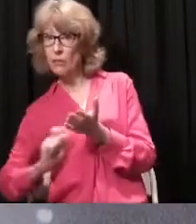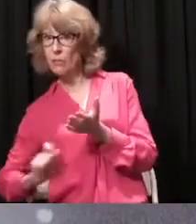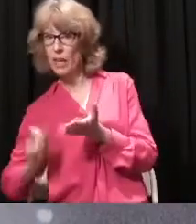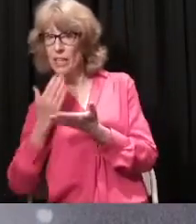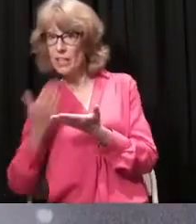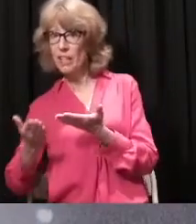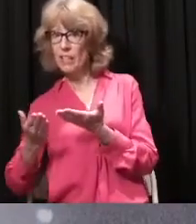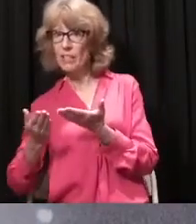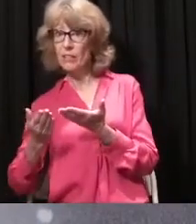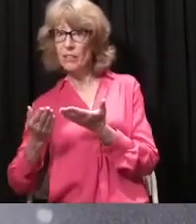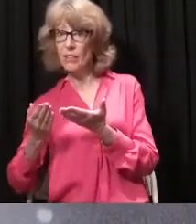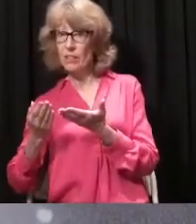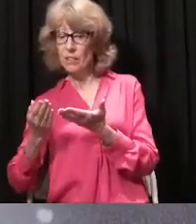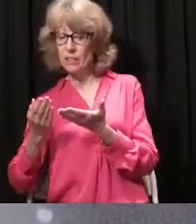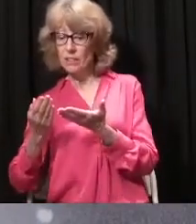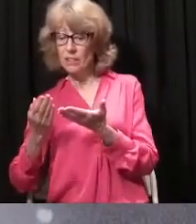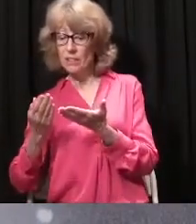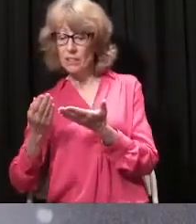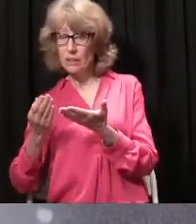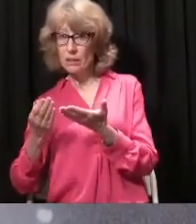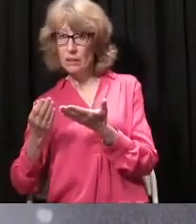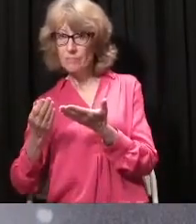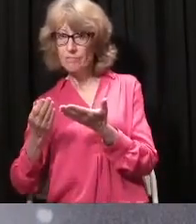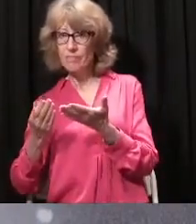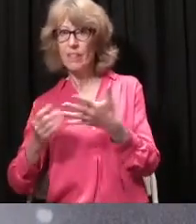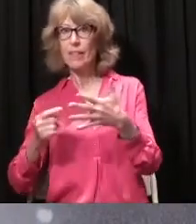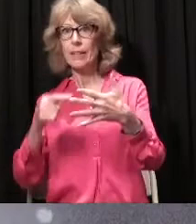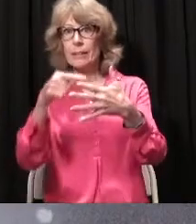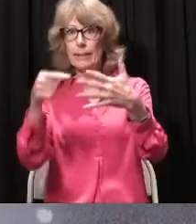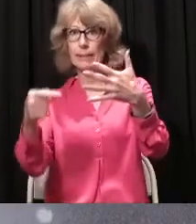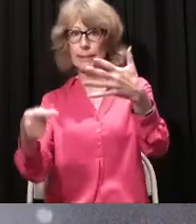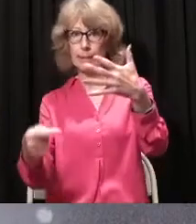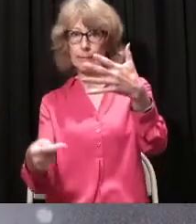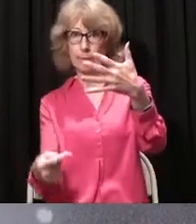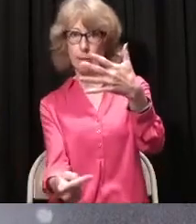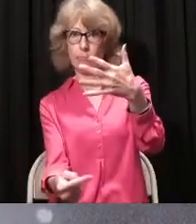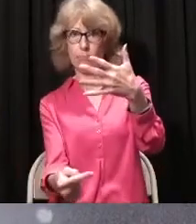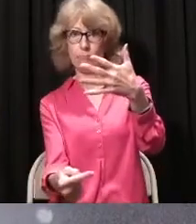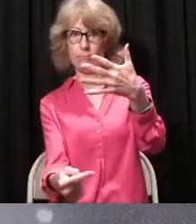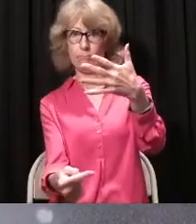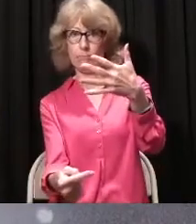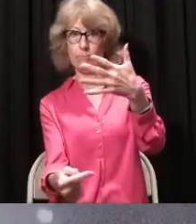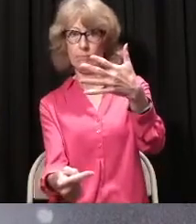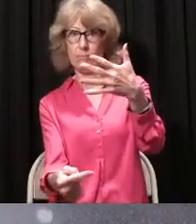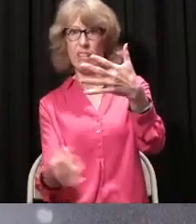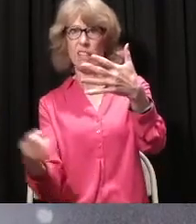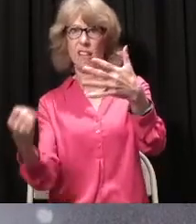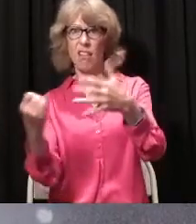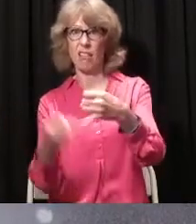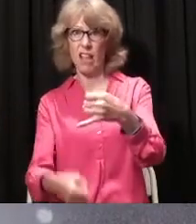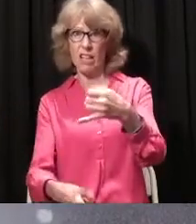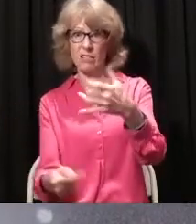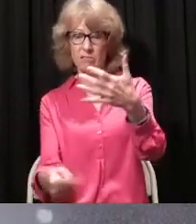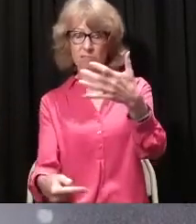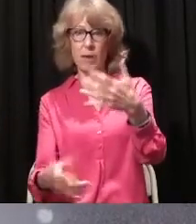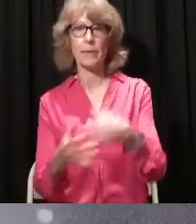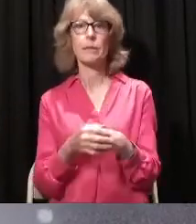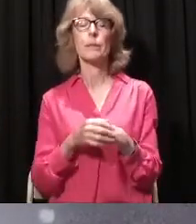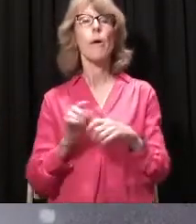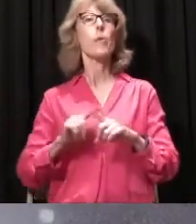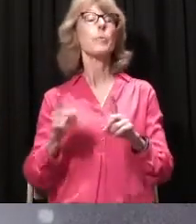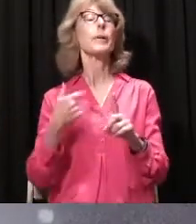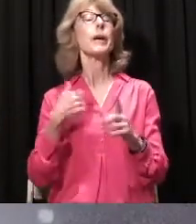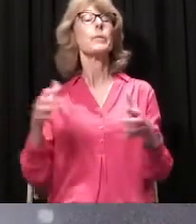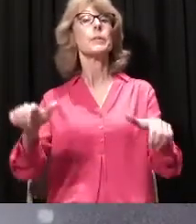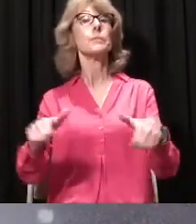Now, here's what I want to do for a few minutes as we continue this series called Surprising Jesus. I want to push back. I want to push back a